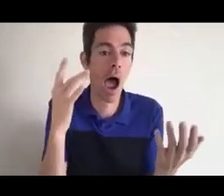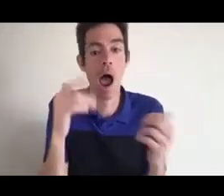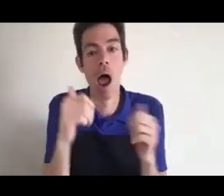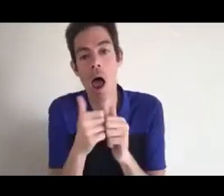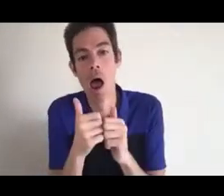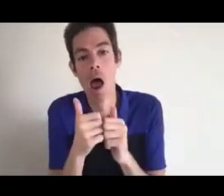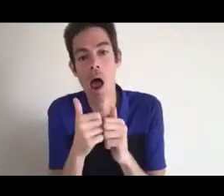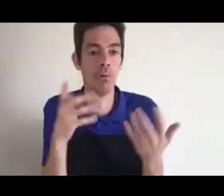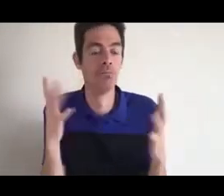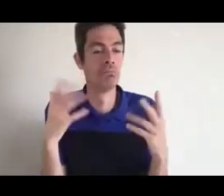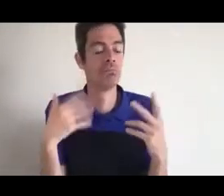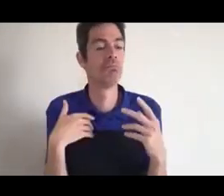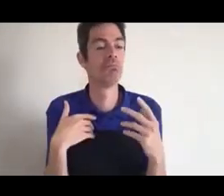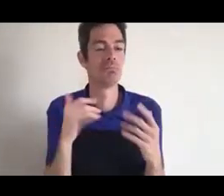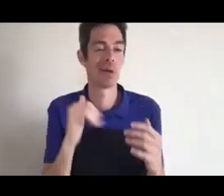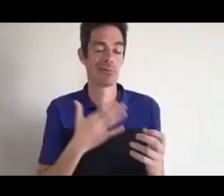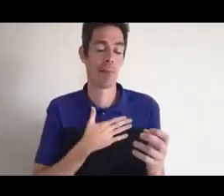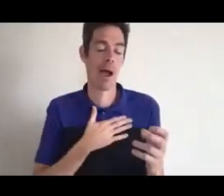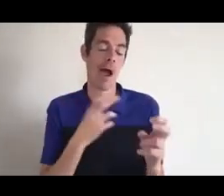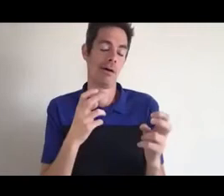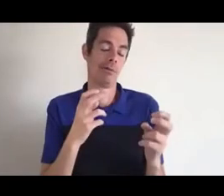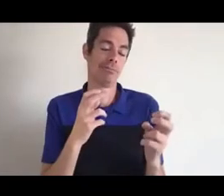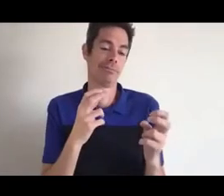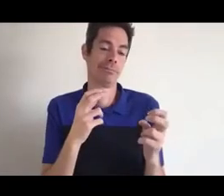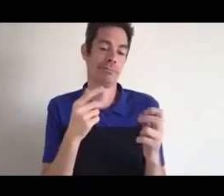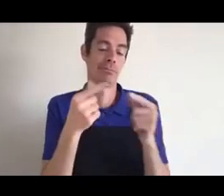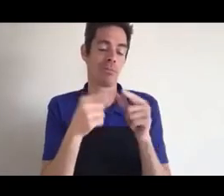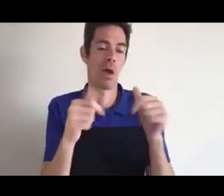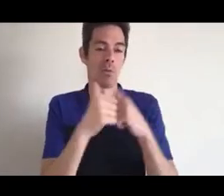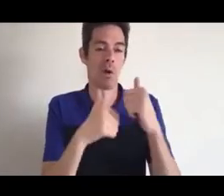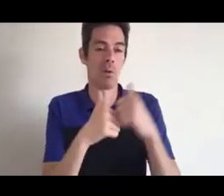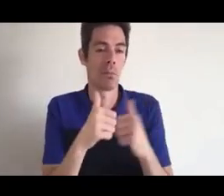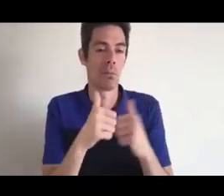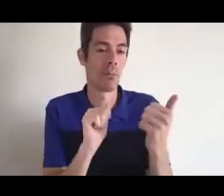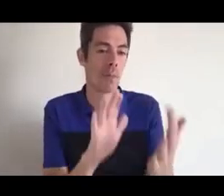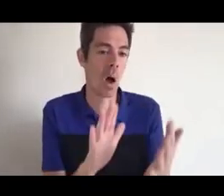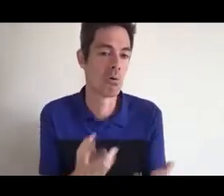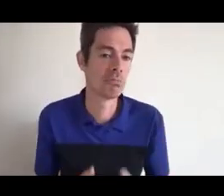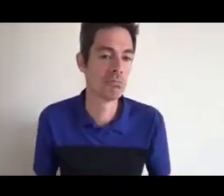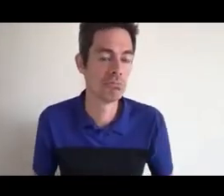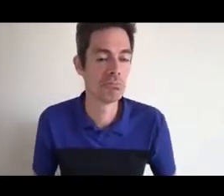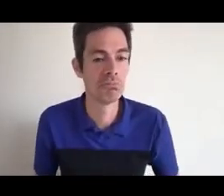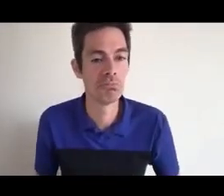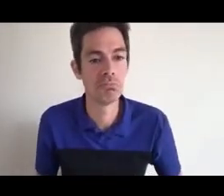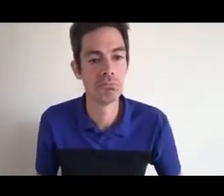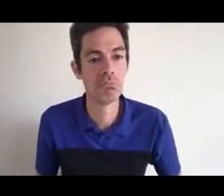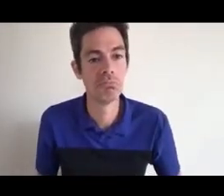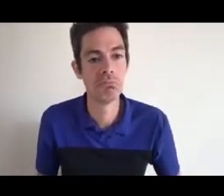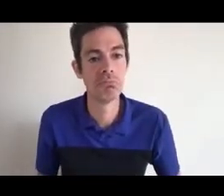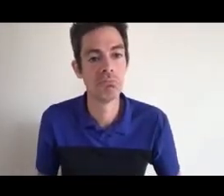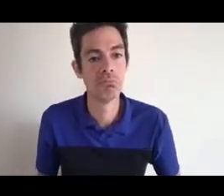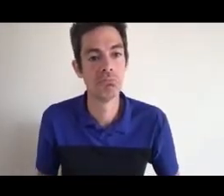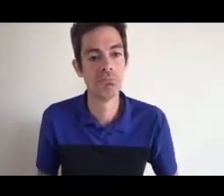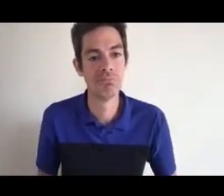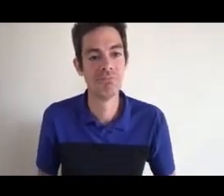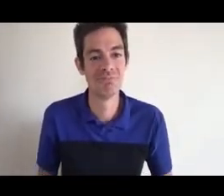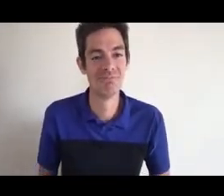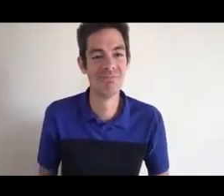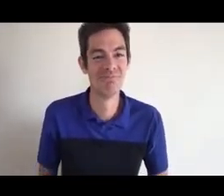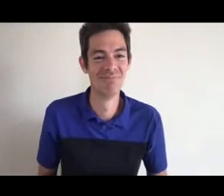question mark, you know, just start with the question. And so that's usually my grammar structure approach that I